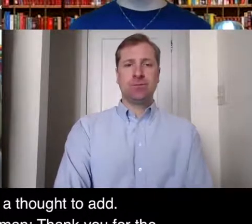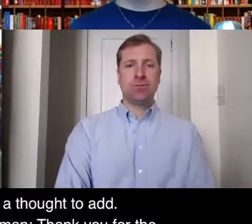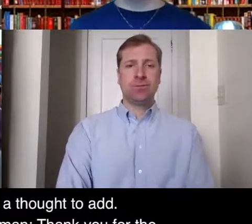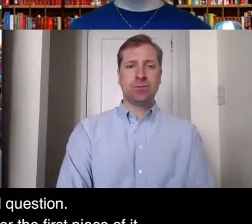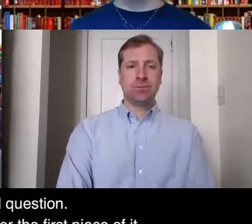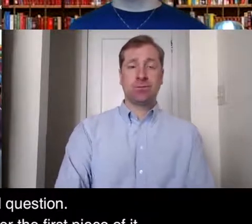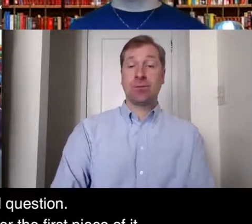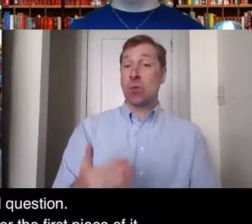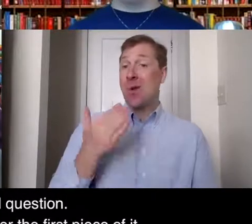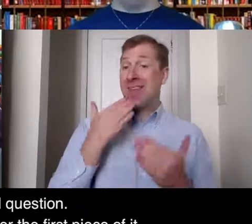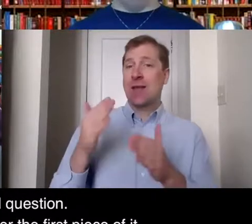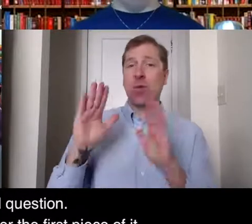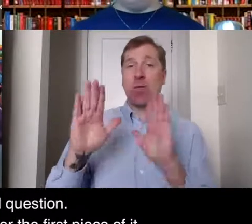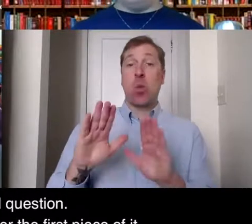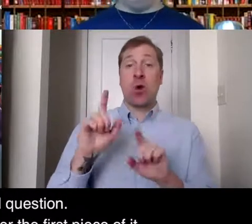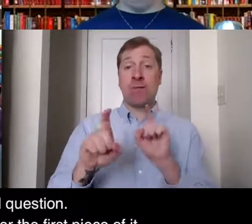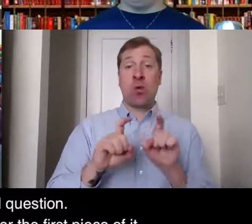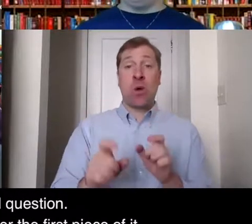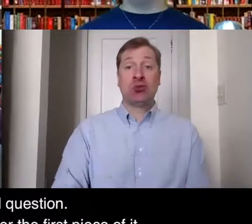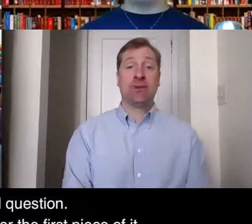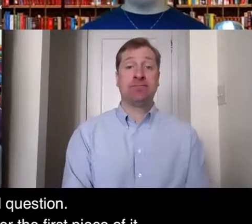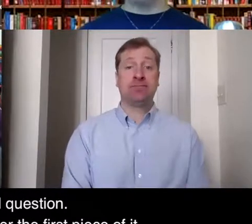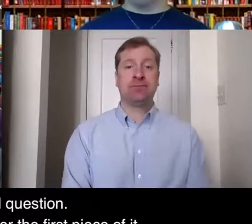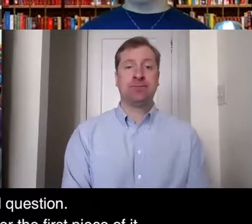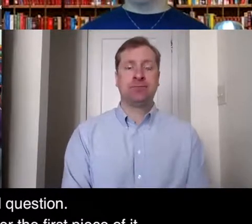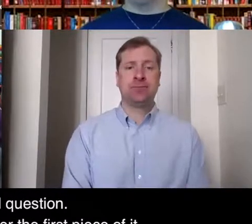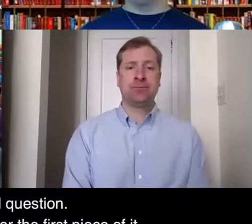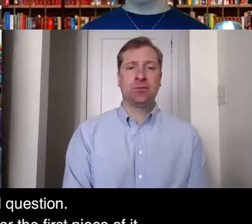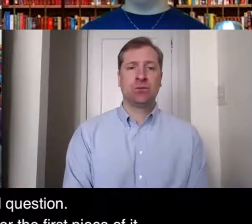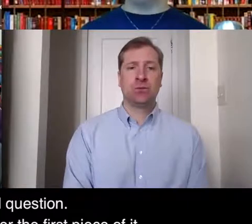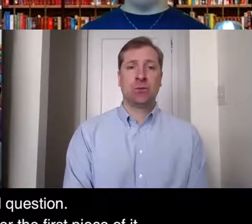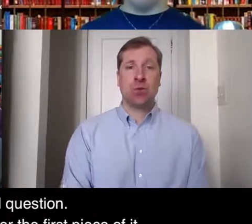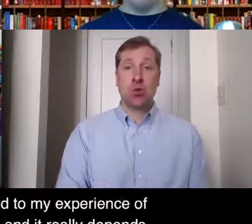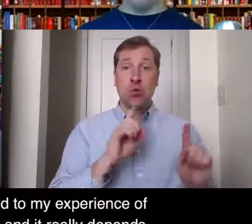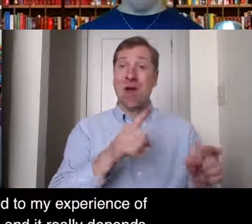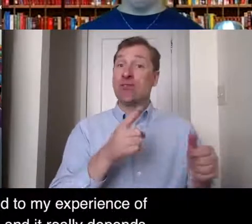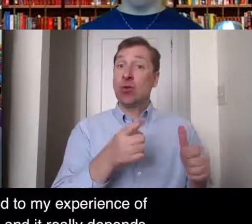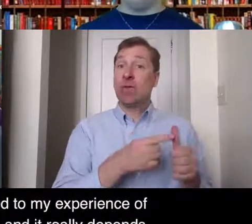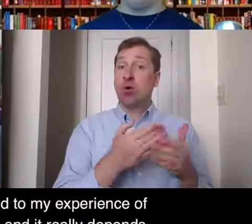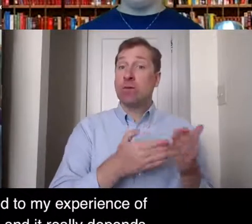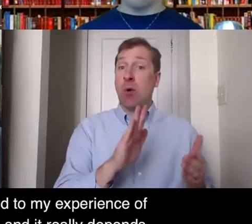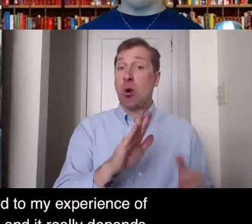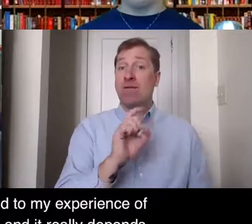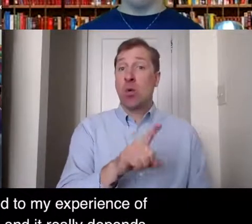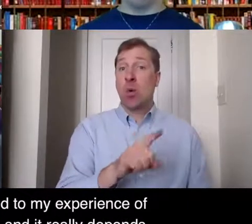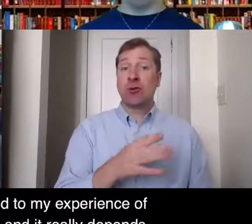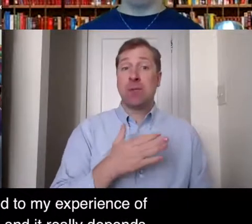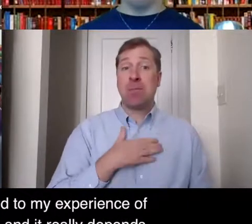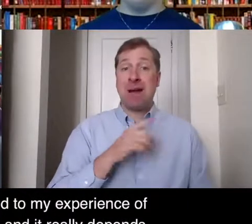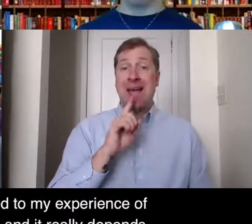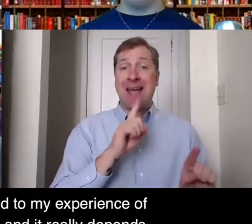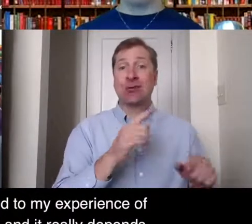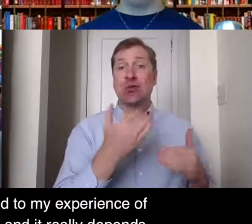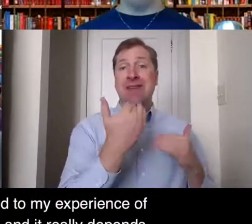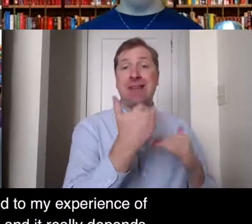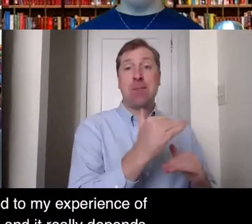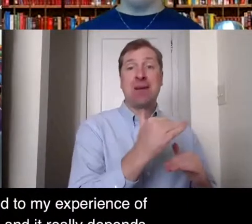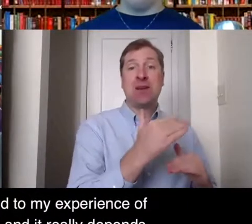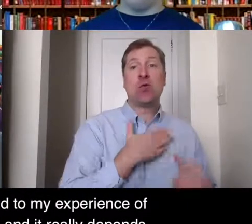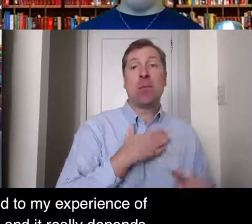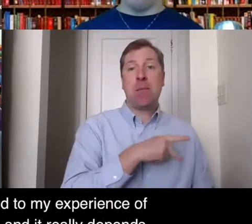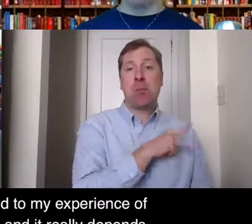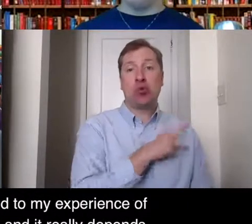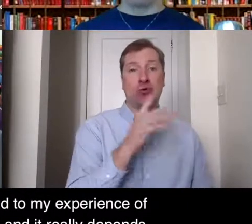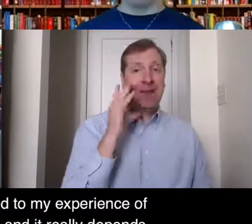Thank you for the wonderful question. I would say, to answer the first piece of it, that my answer is limited to my